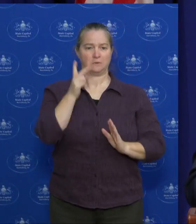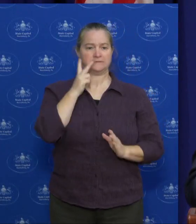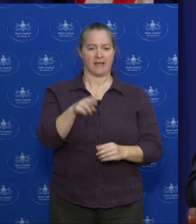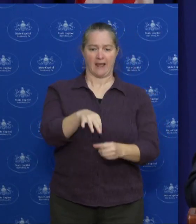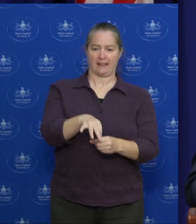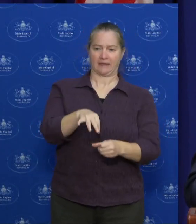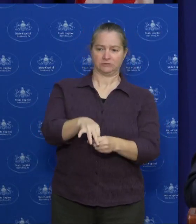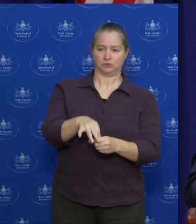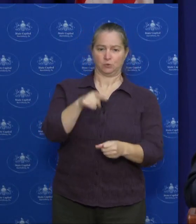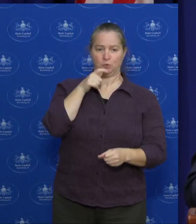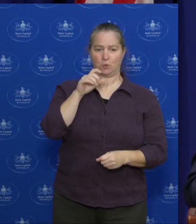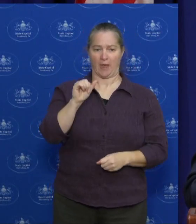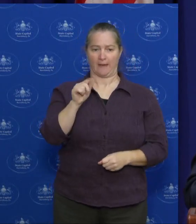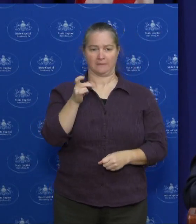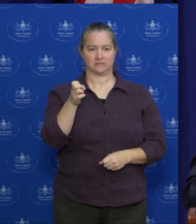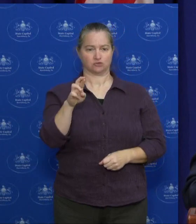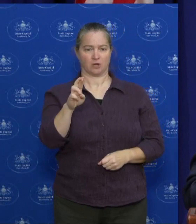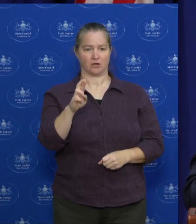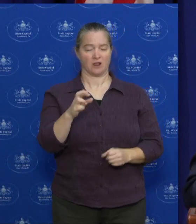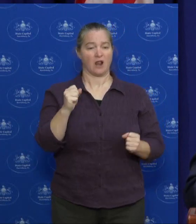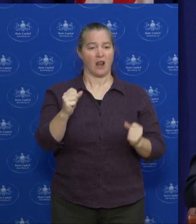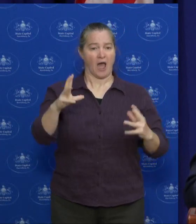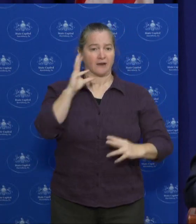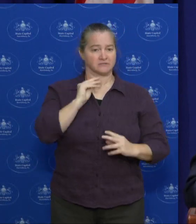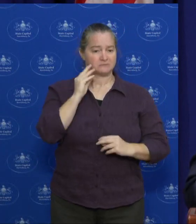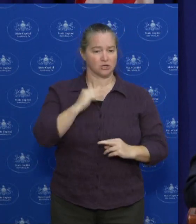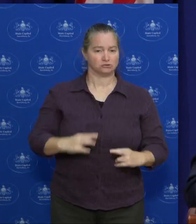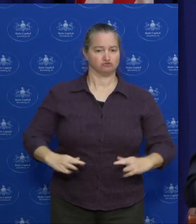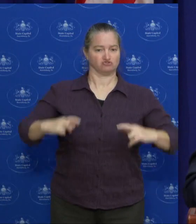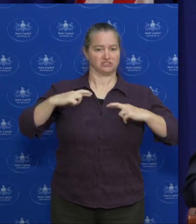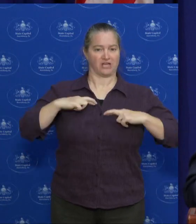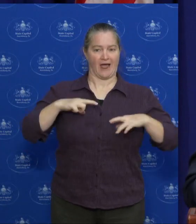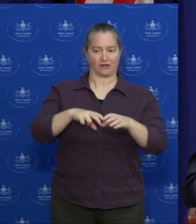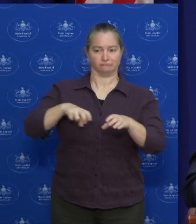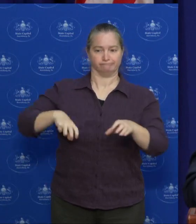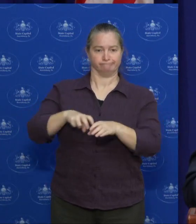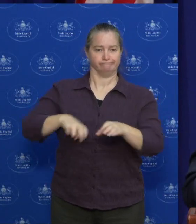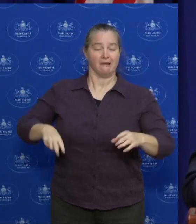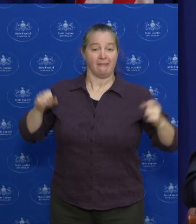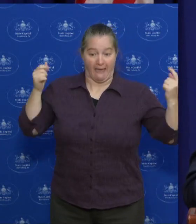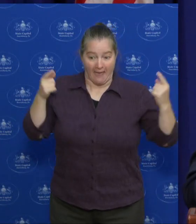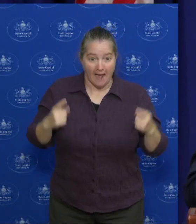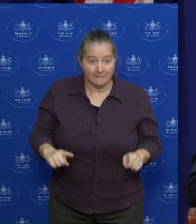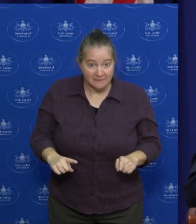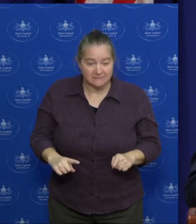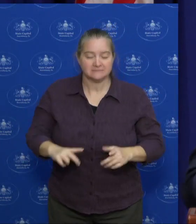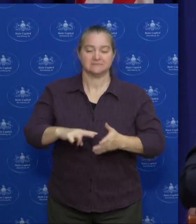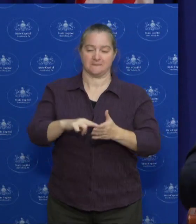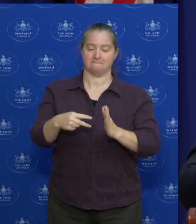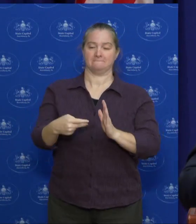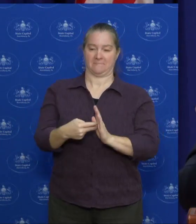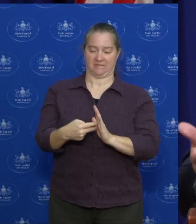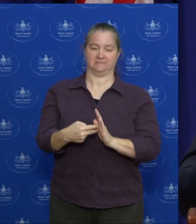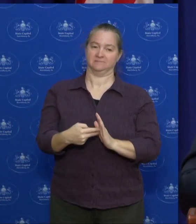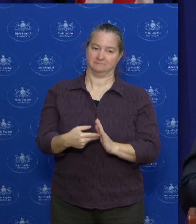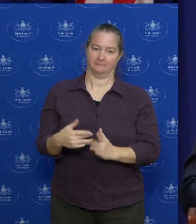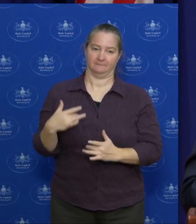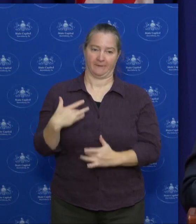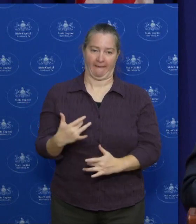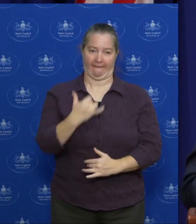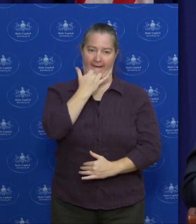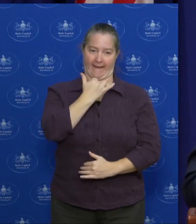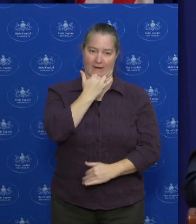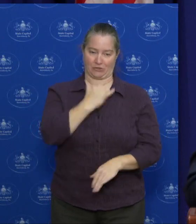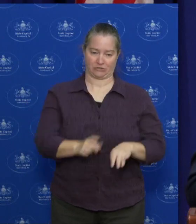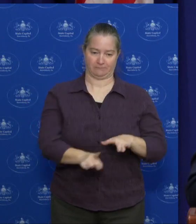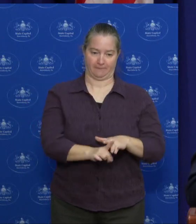with a lot of years of experience retiring or leaving those positions. Whenever that happens, it makes it more likely that errors like